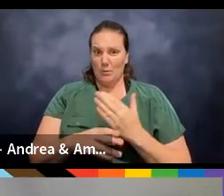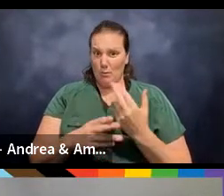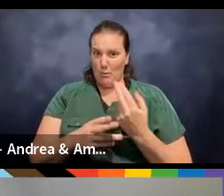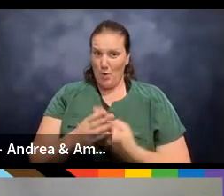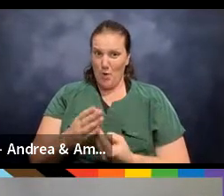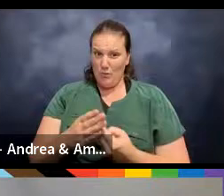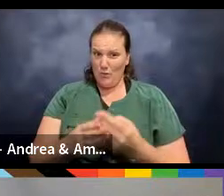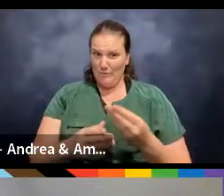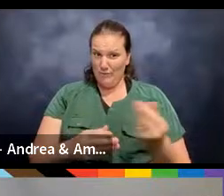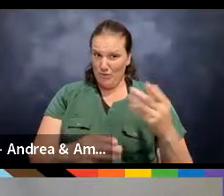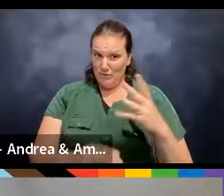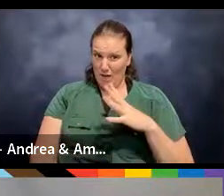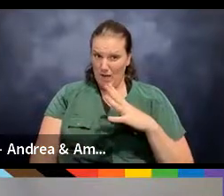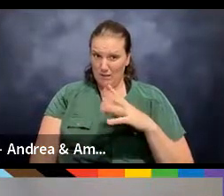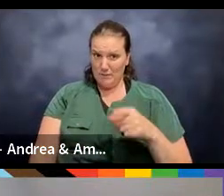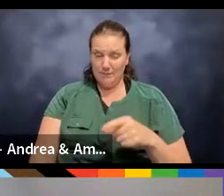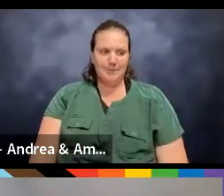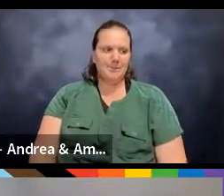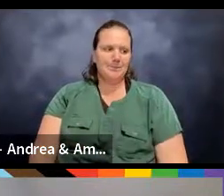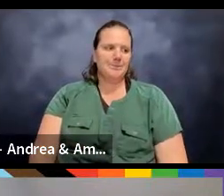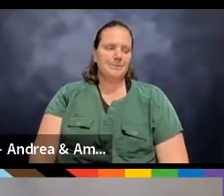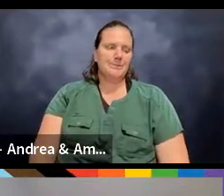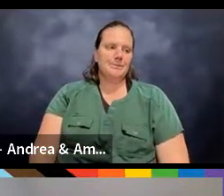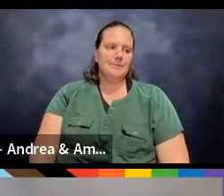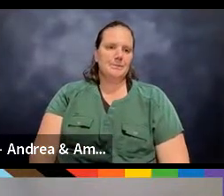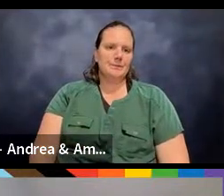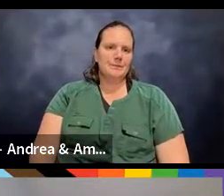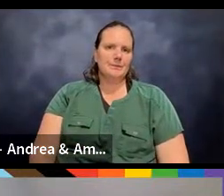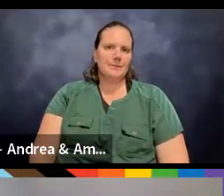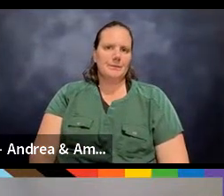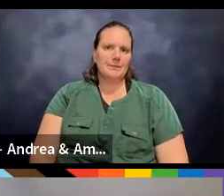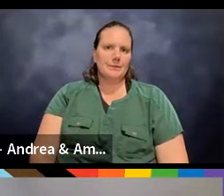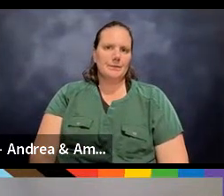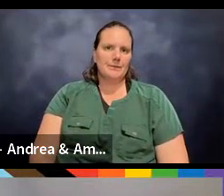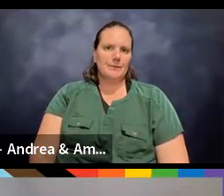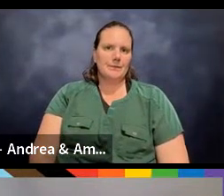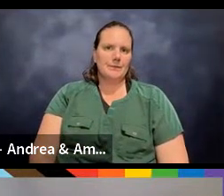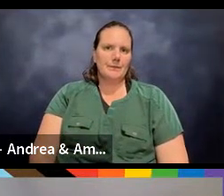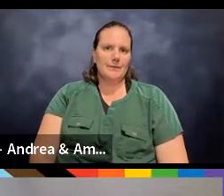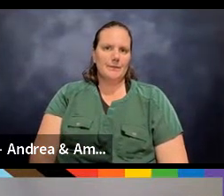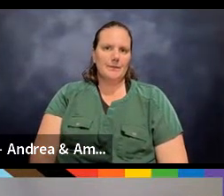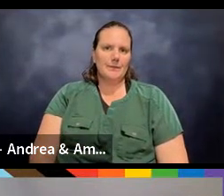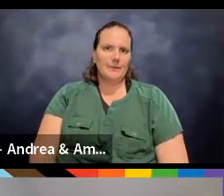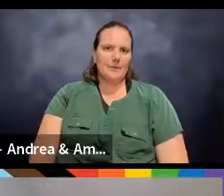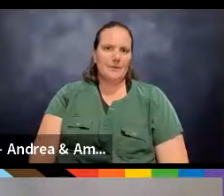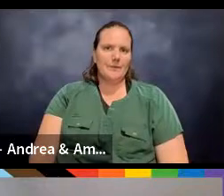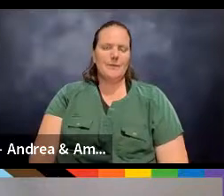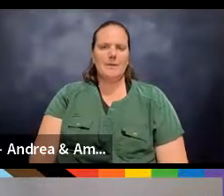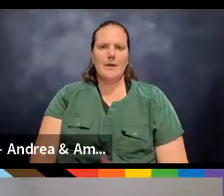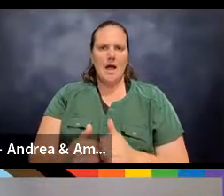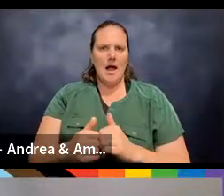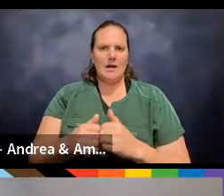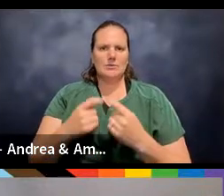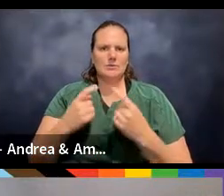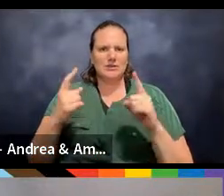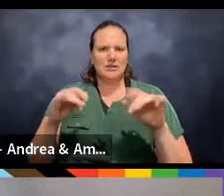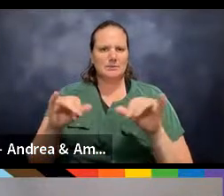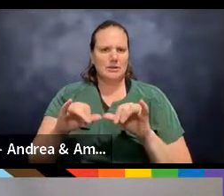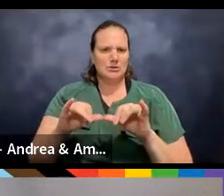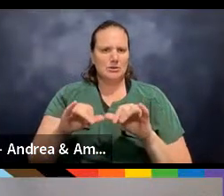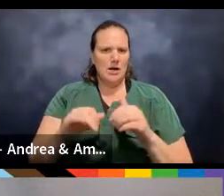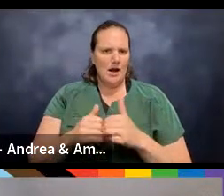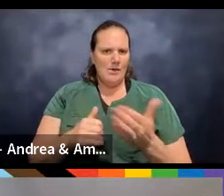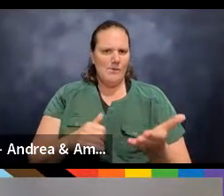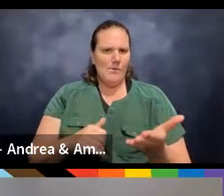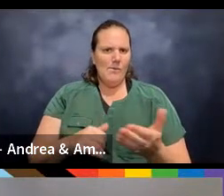Or the few? Is that okay? So the one was, my curiosity is, how is success measured?